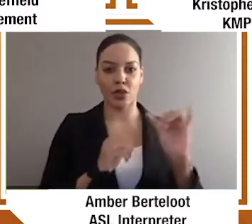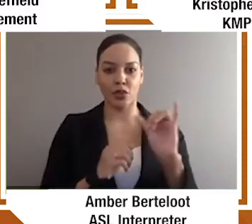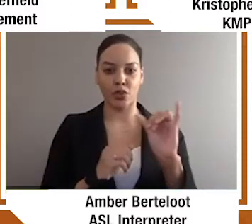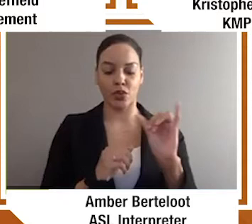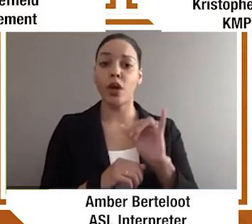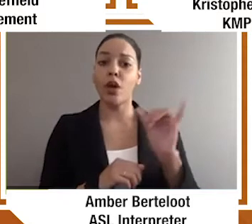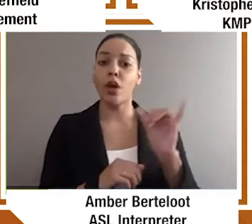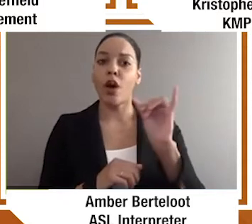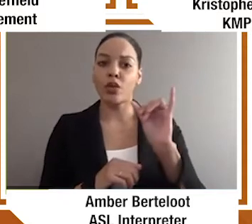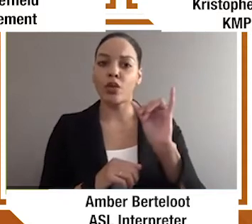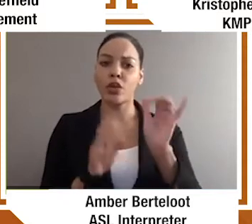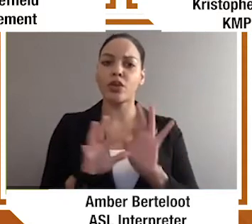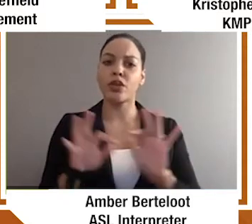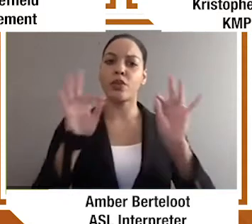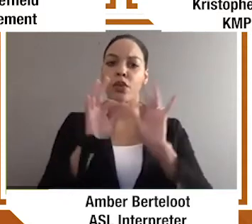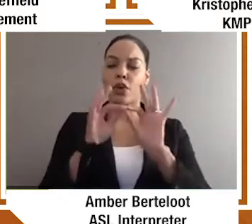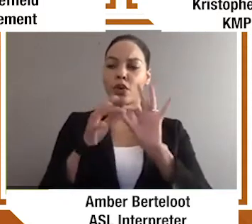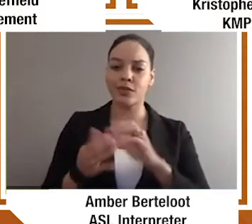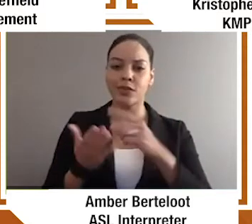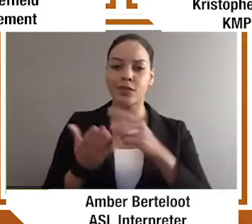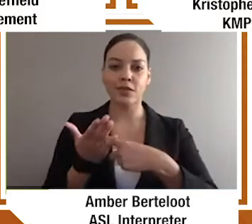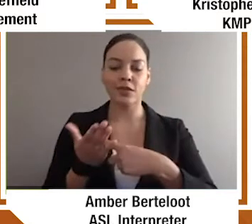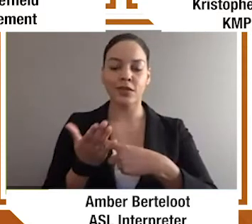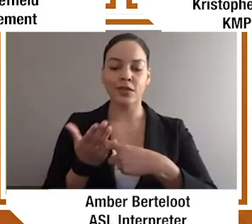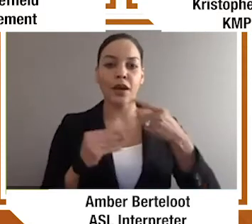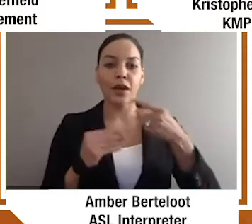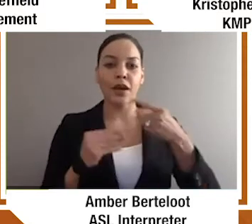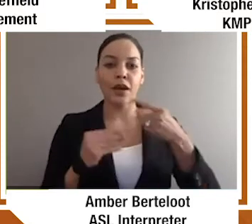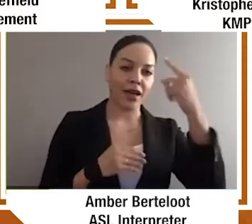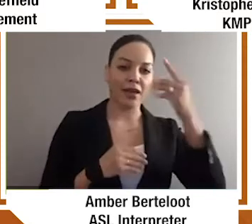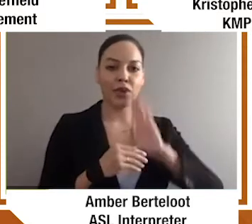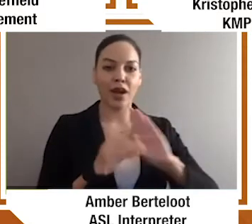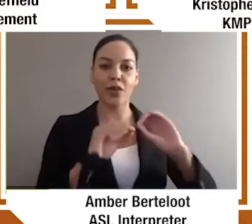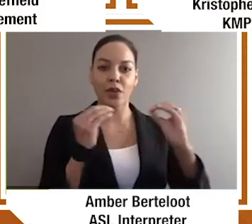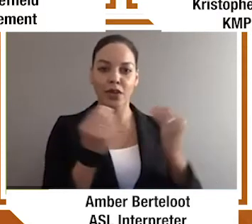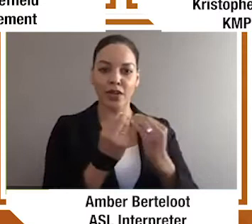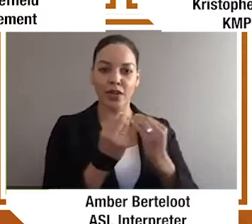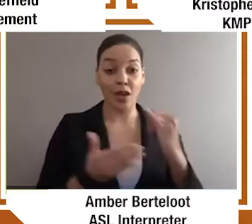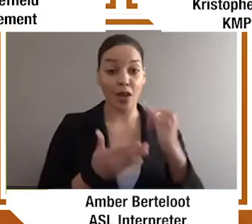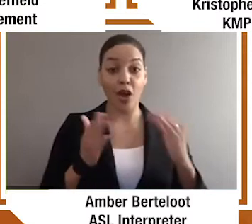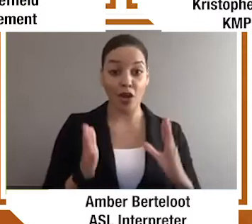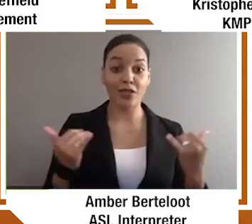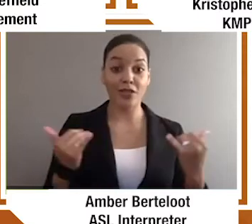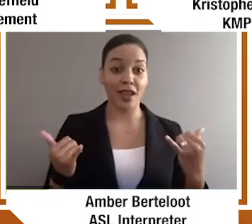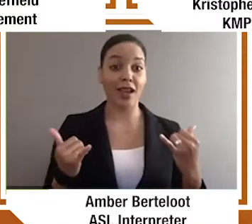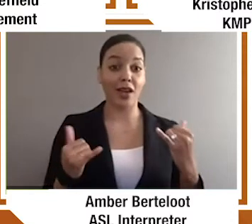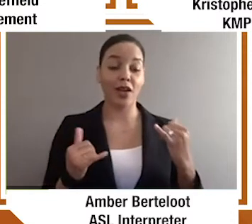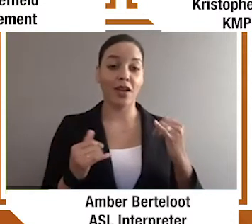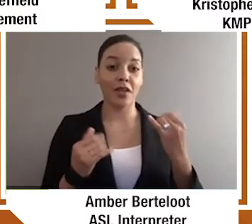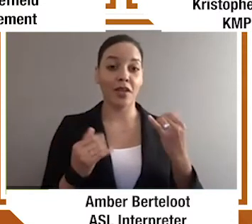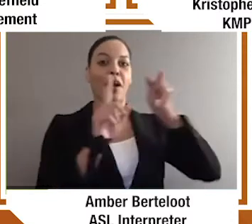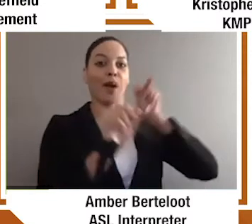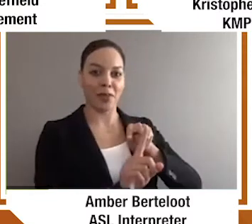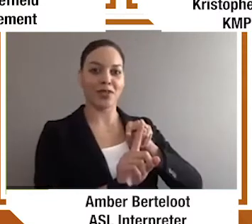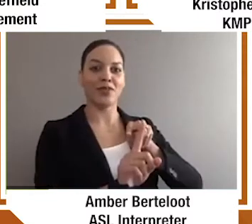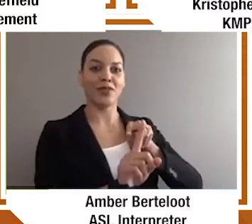being put on Black and Brown organizations and artists these days, right? The other side of the pandemic is that there's been